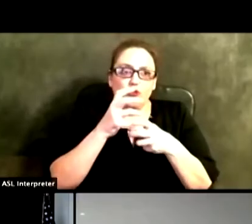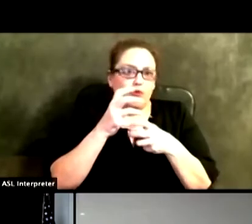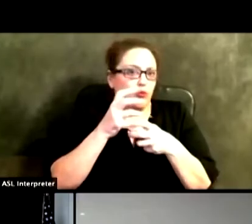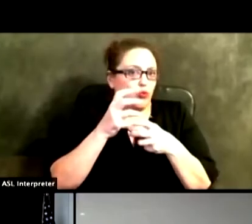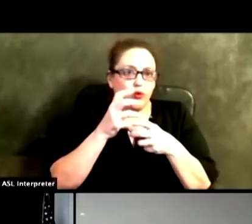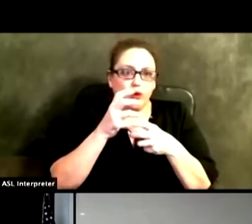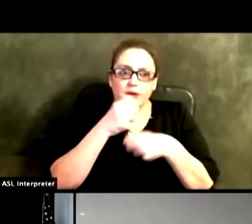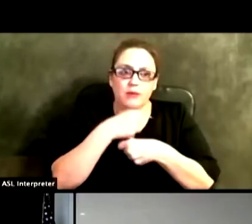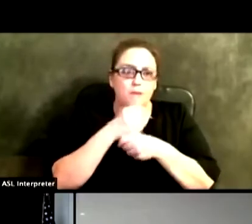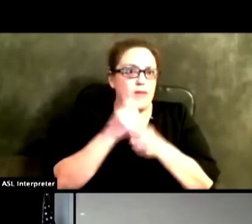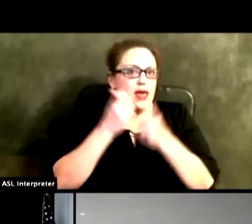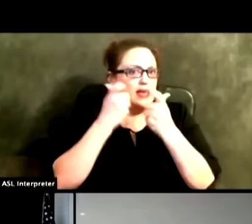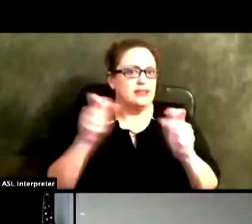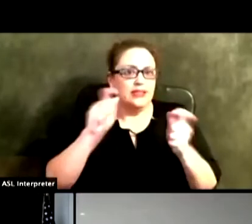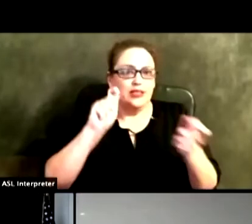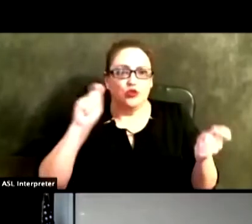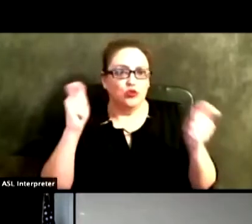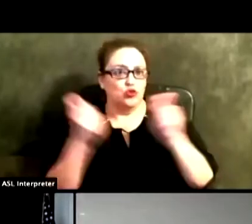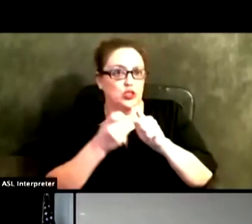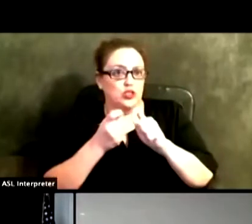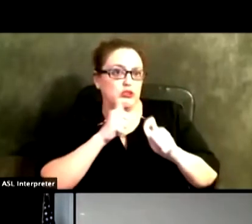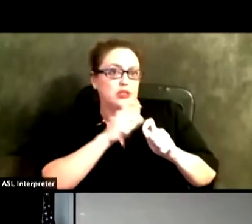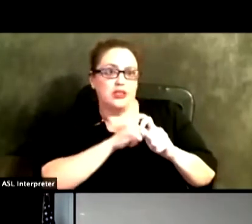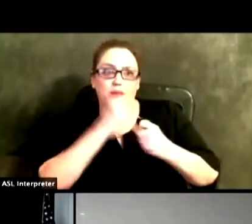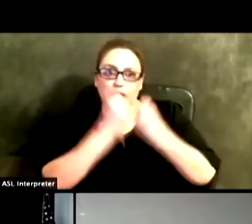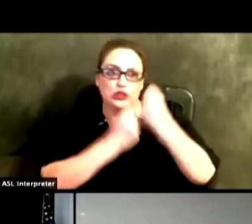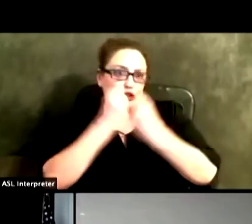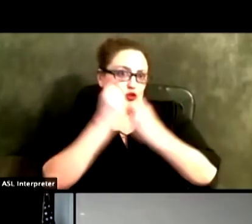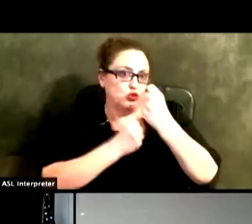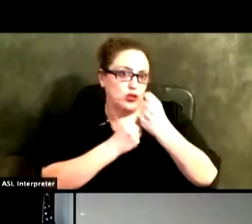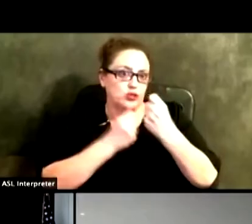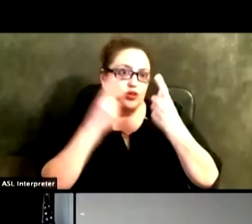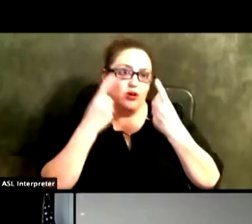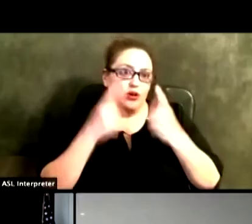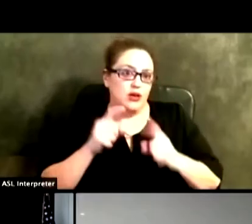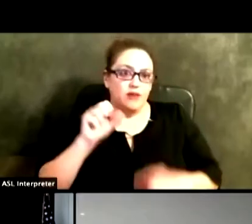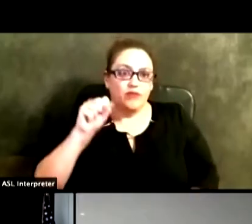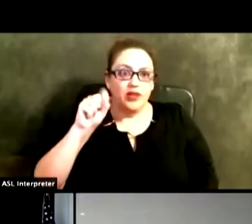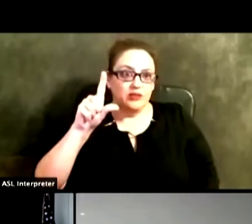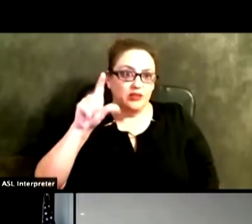our policing structure so long as the SLCPD